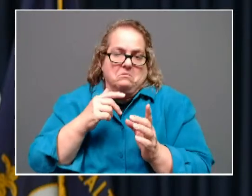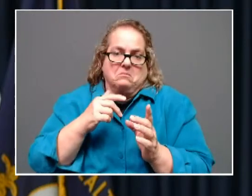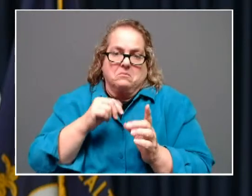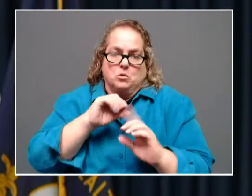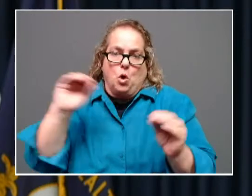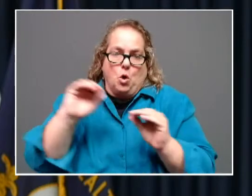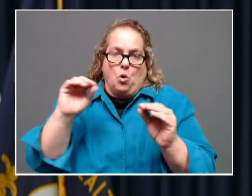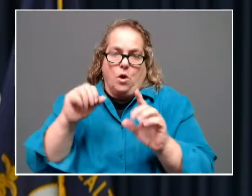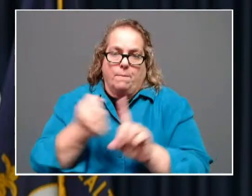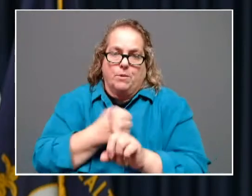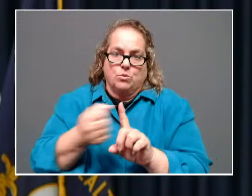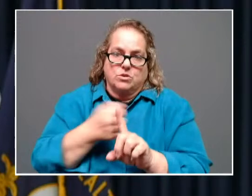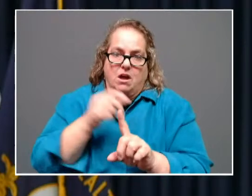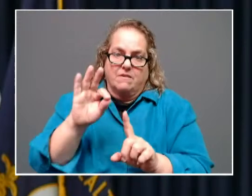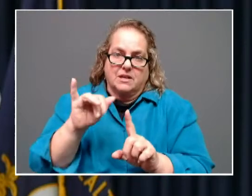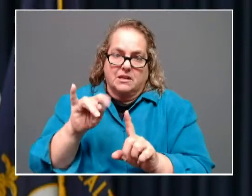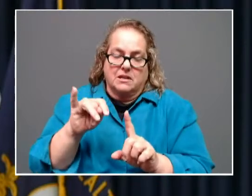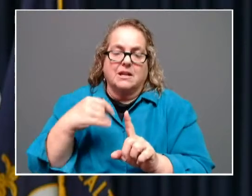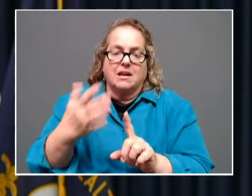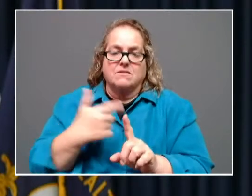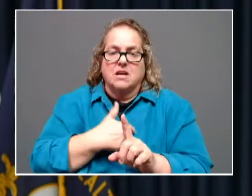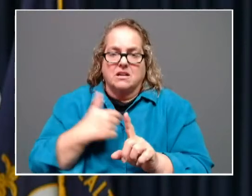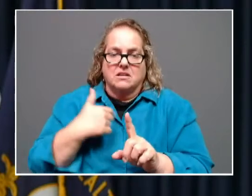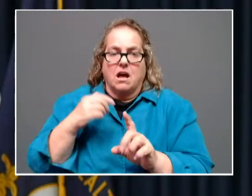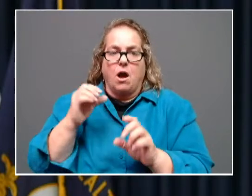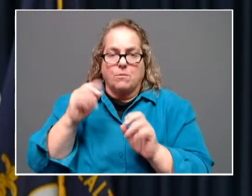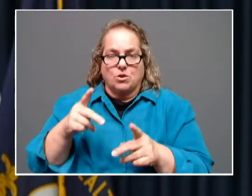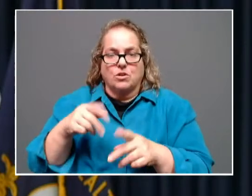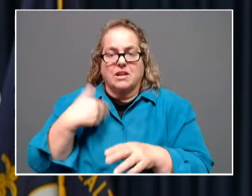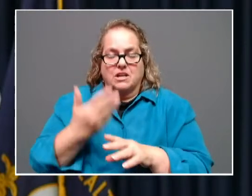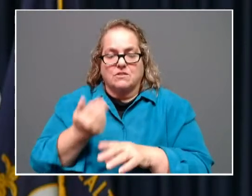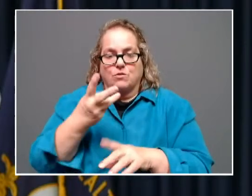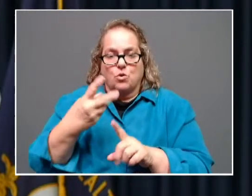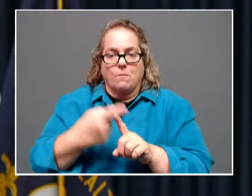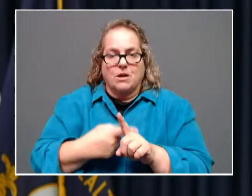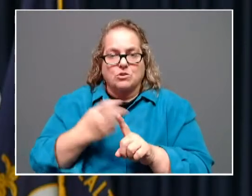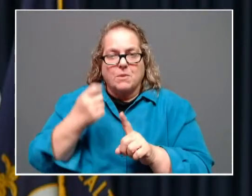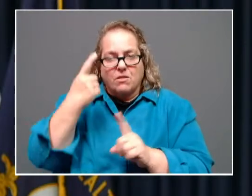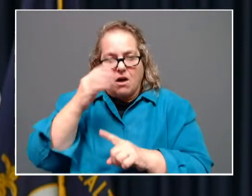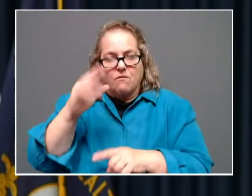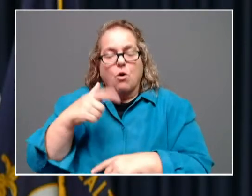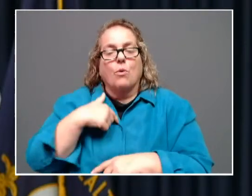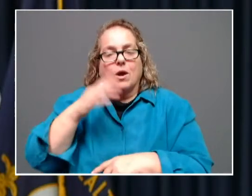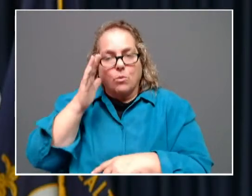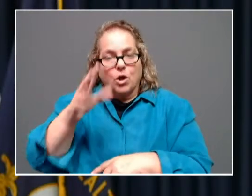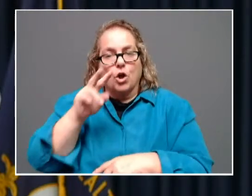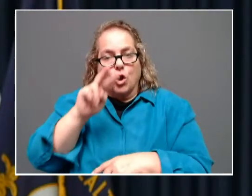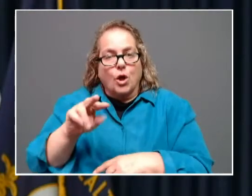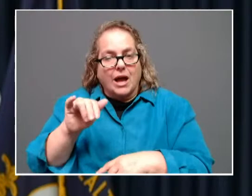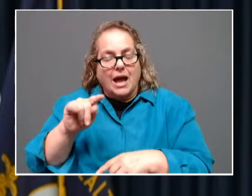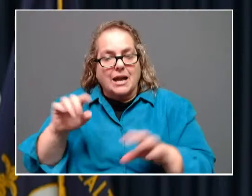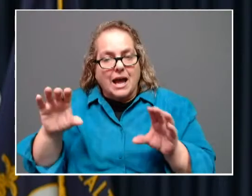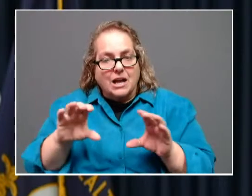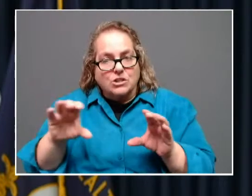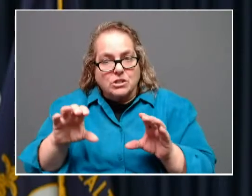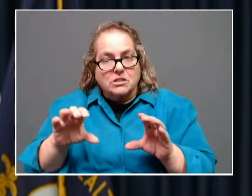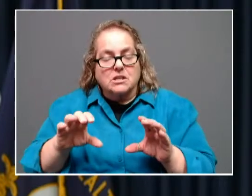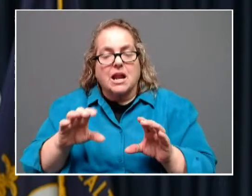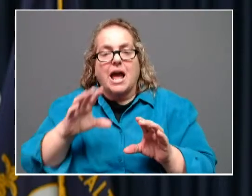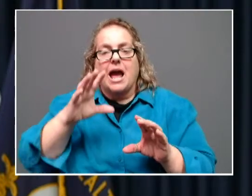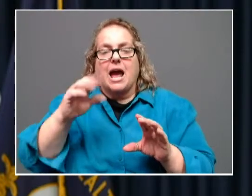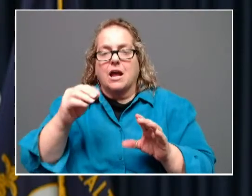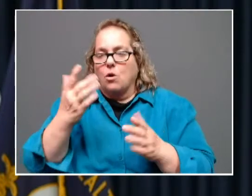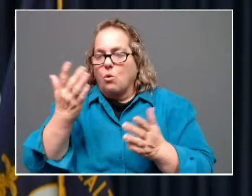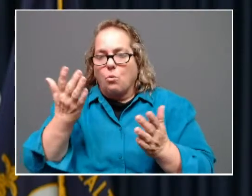over the next couple months to be thoughtful, but we will be looking at action and a culmination into some form of action depending